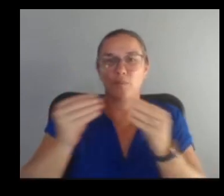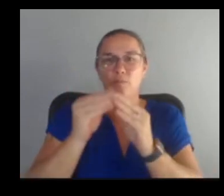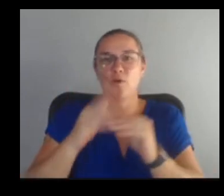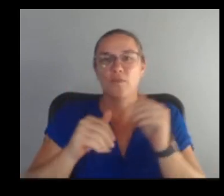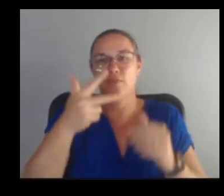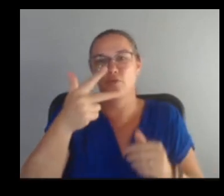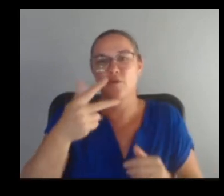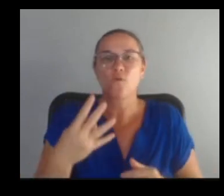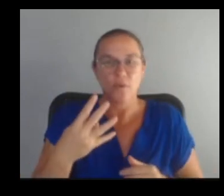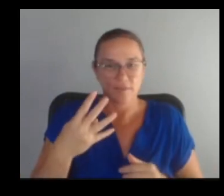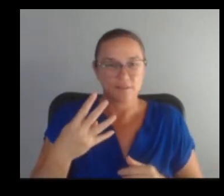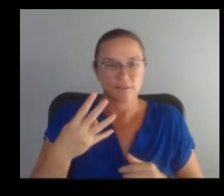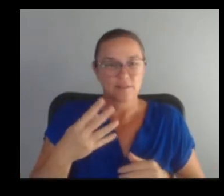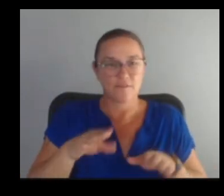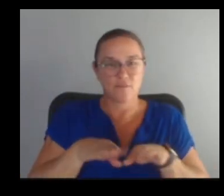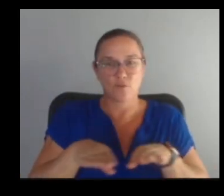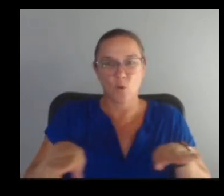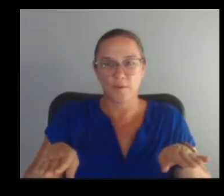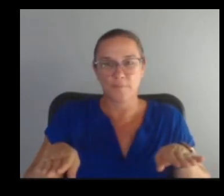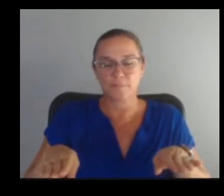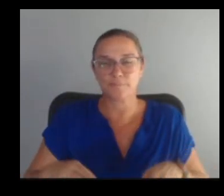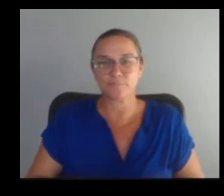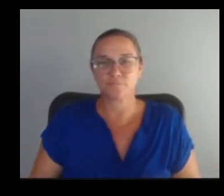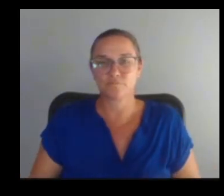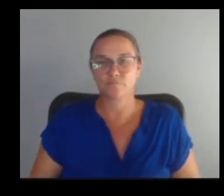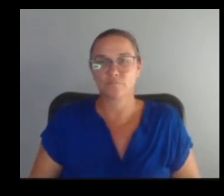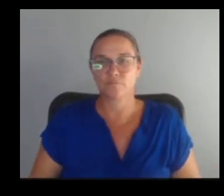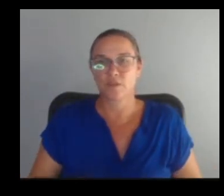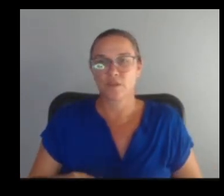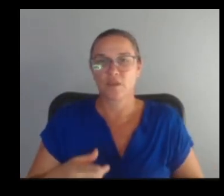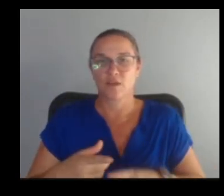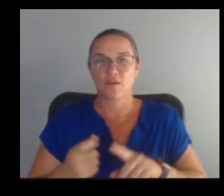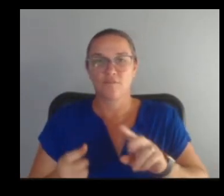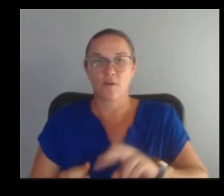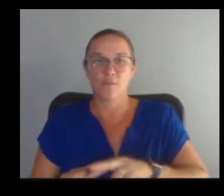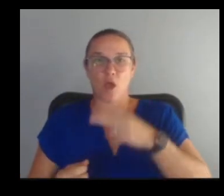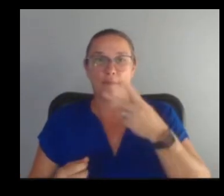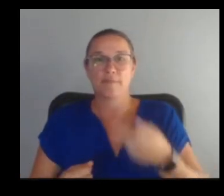here. And from the reverse angle, the B1 camera,